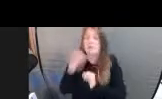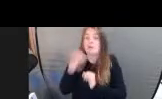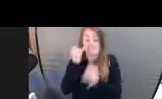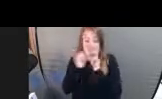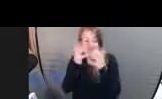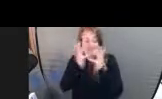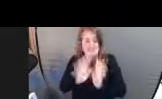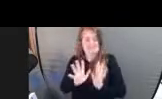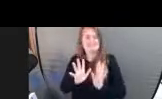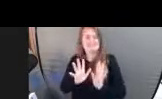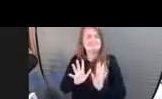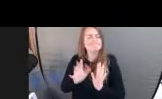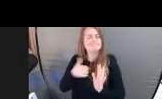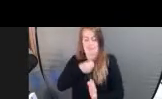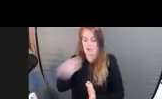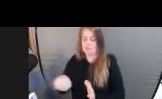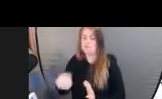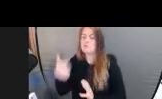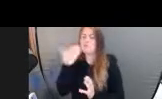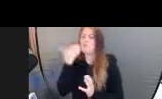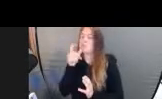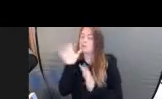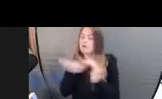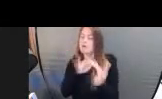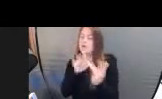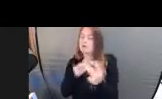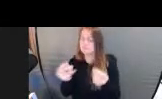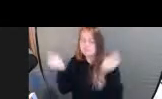after getting hired on with a team.